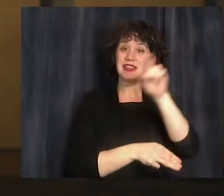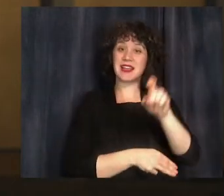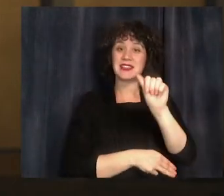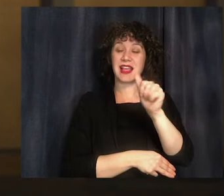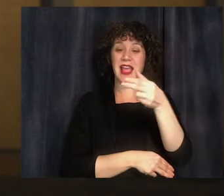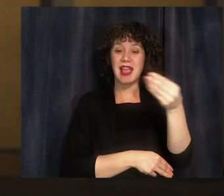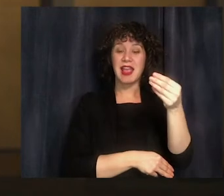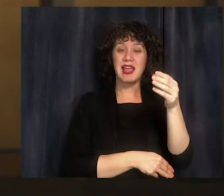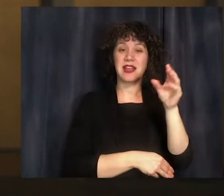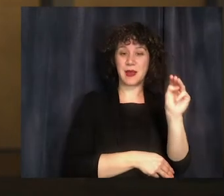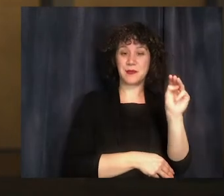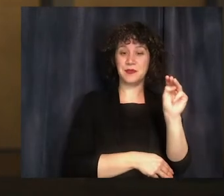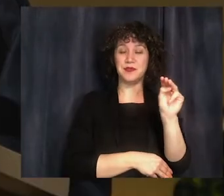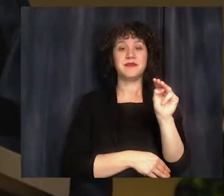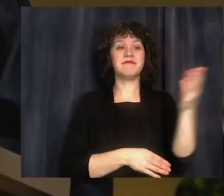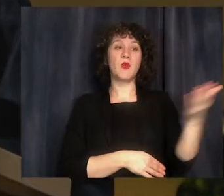welcome Hudson Spillers.